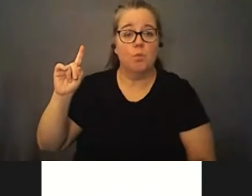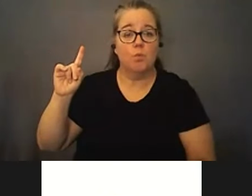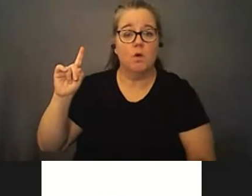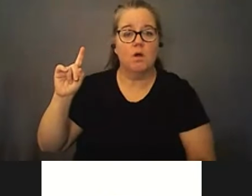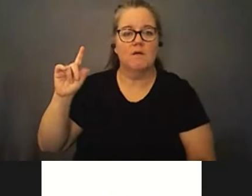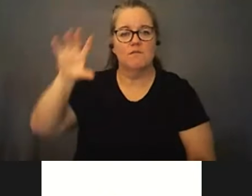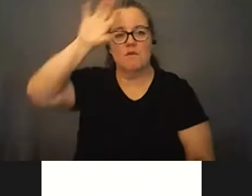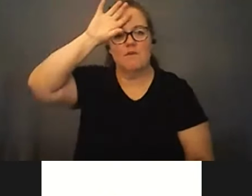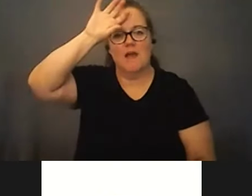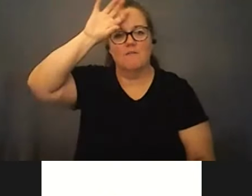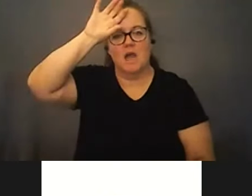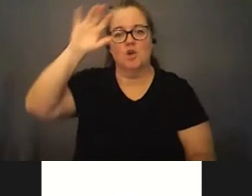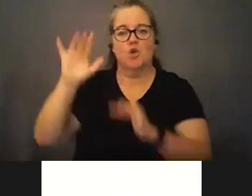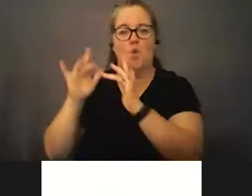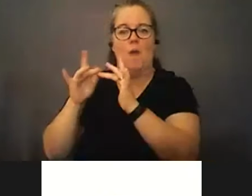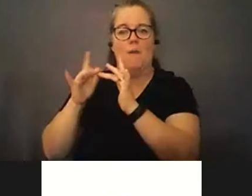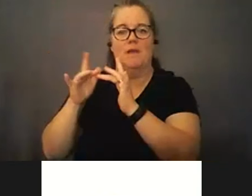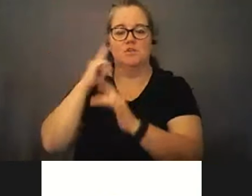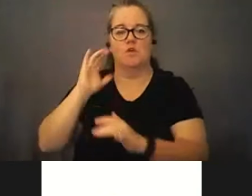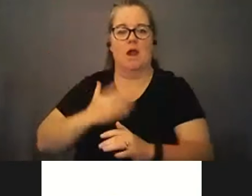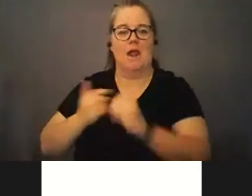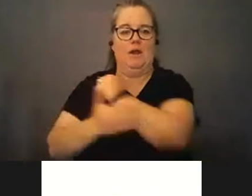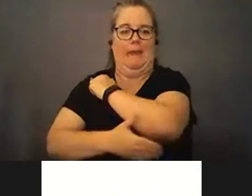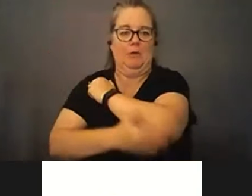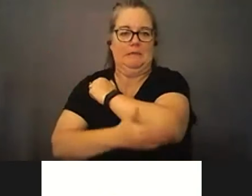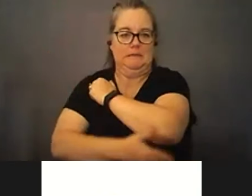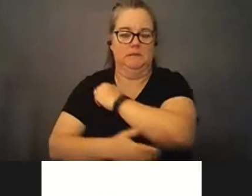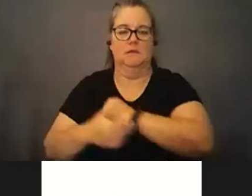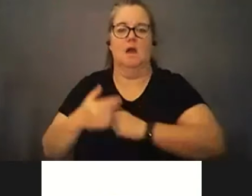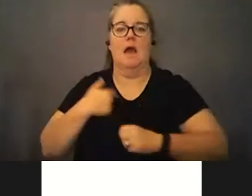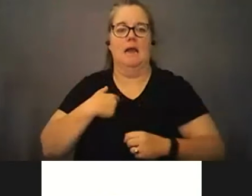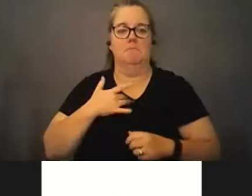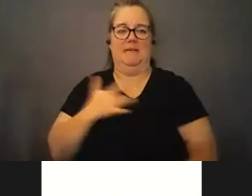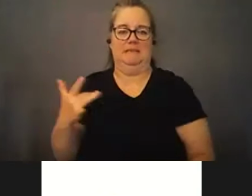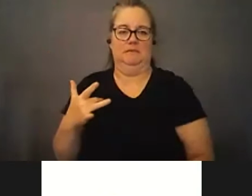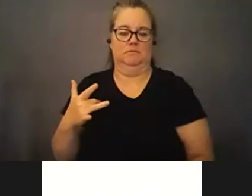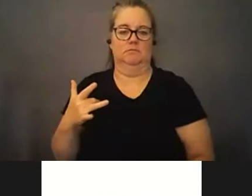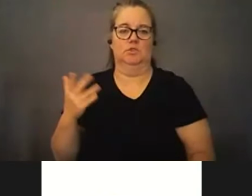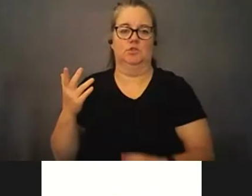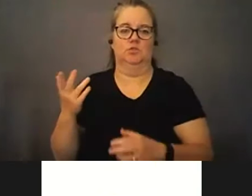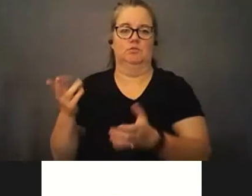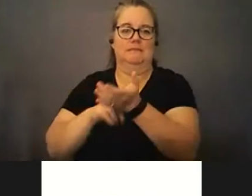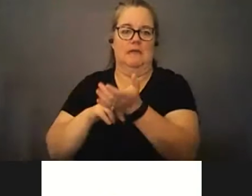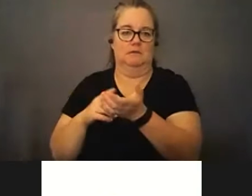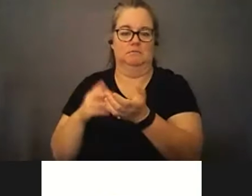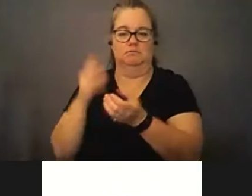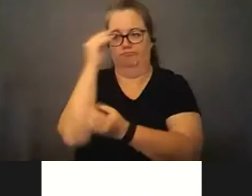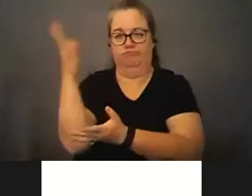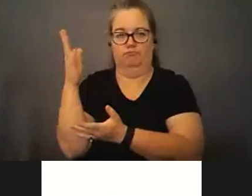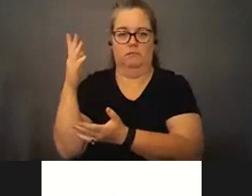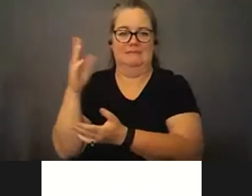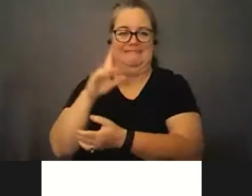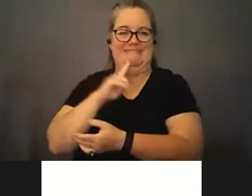firefighter webpage for our county, and I always sign up that my daughter is deaf and